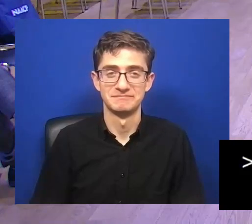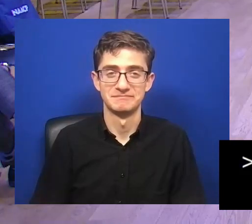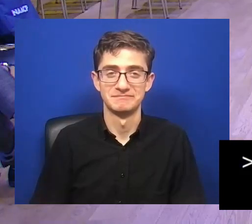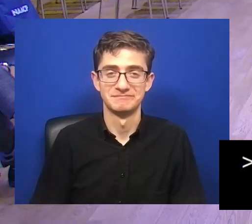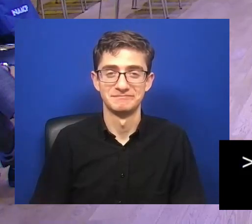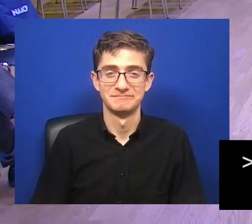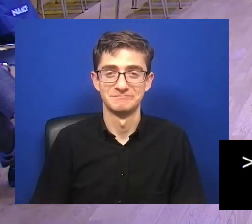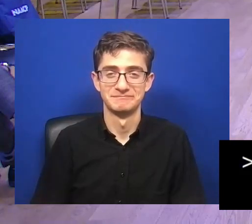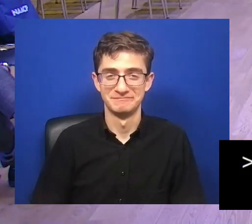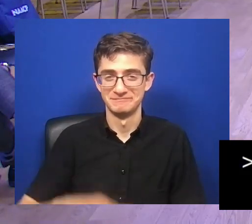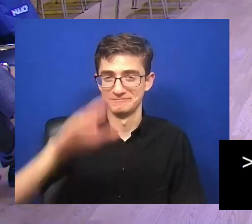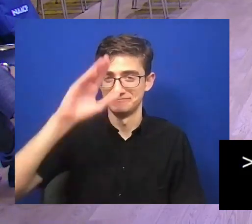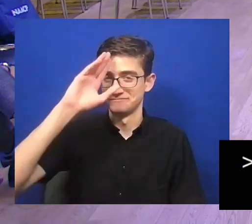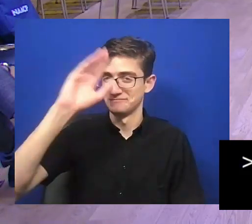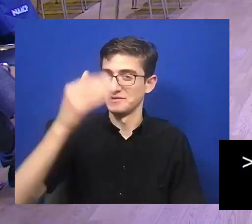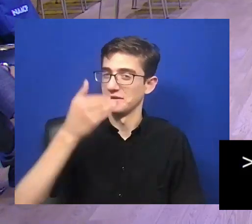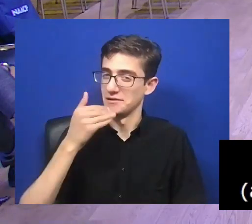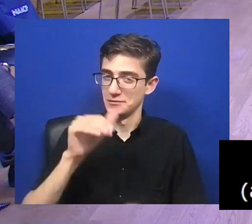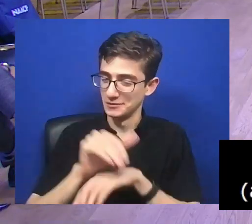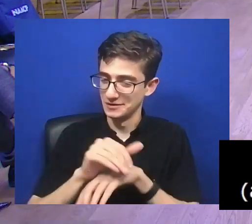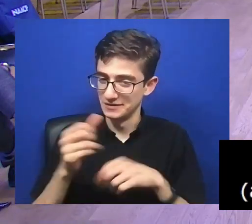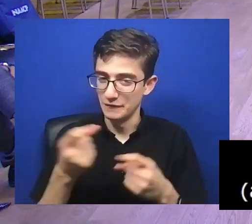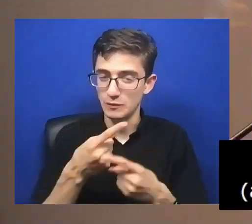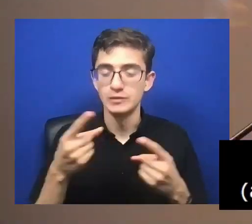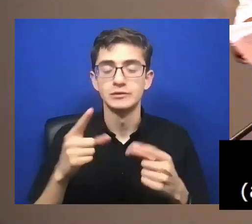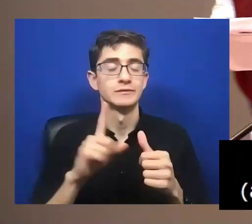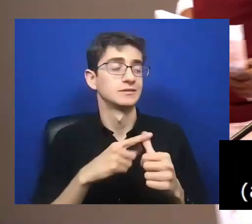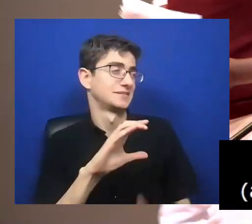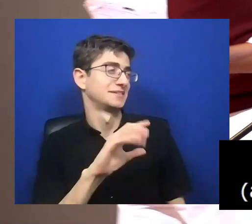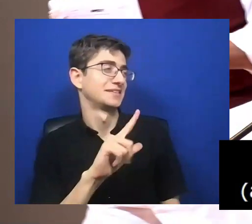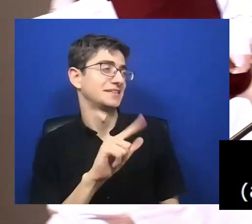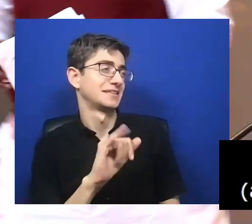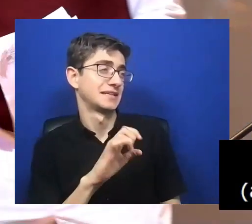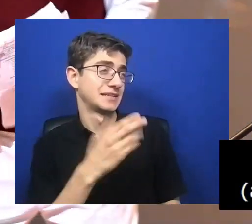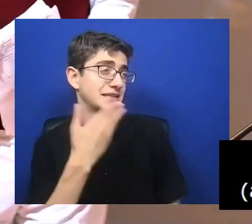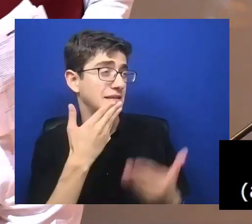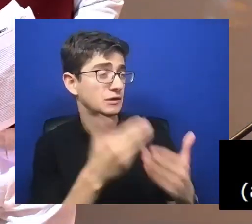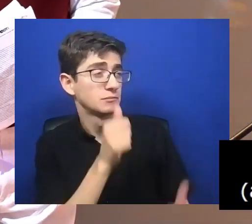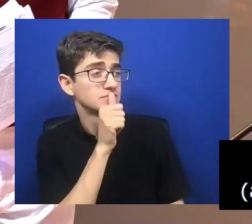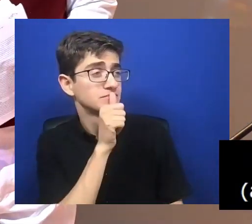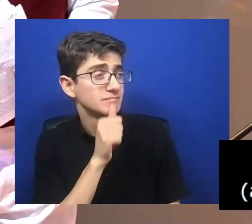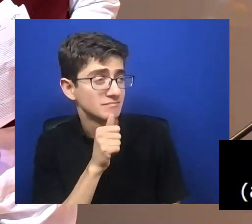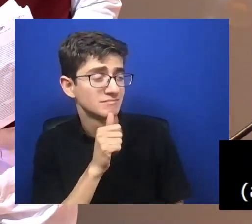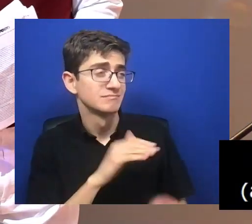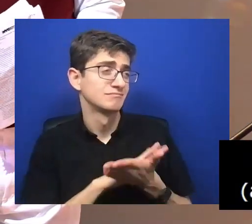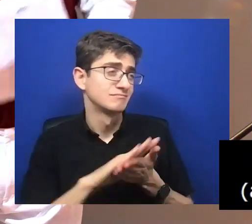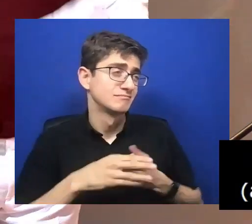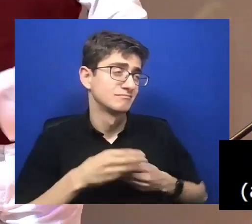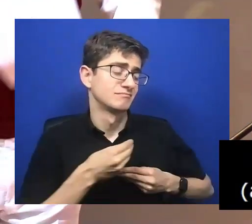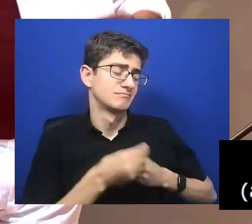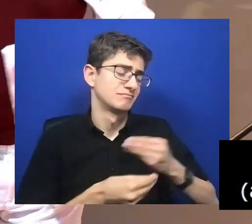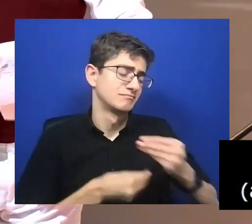Hi, good evening, everyone. First of all, Clayton, thank you so much for your patience and your kindness and your generosity.